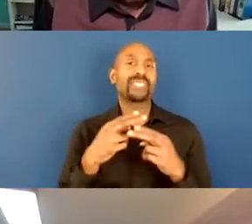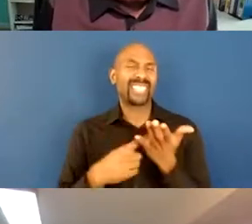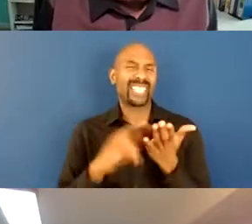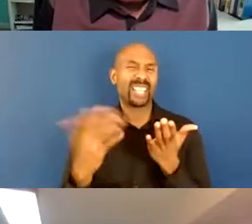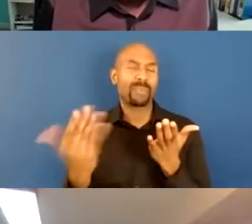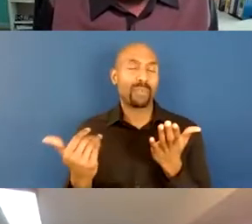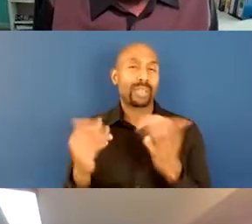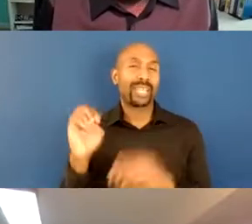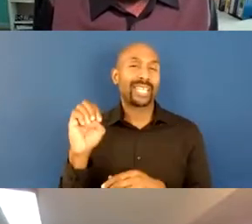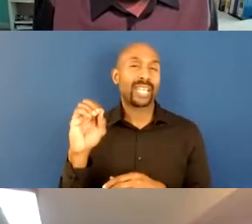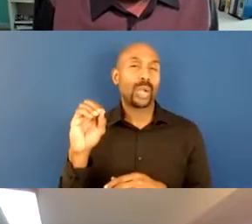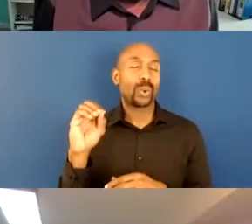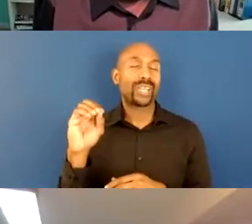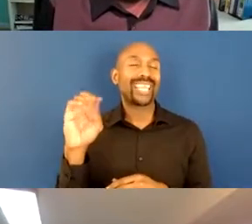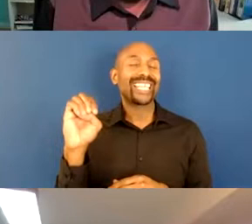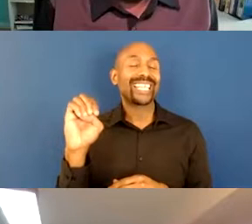raise it with you.